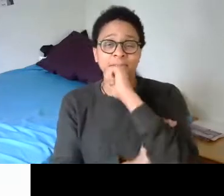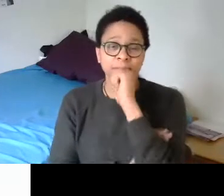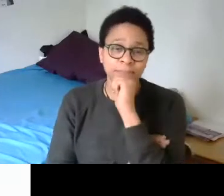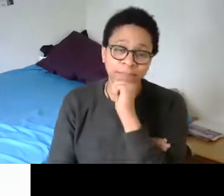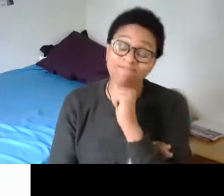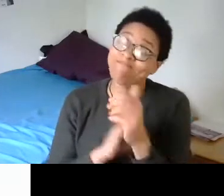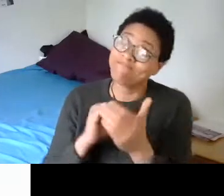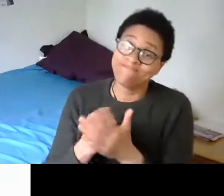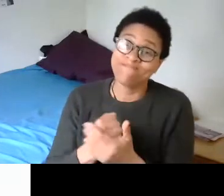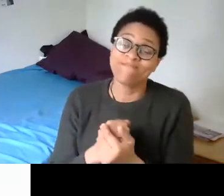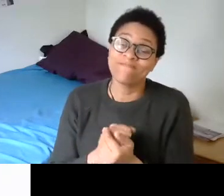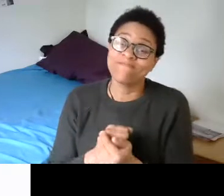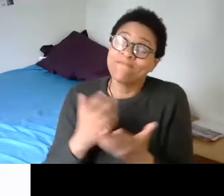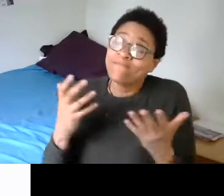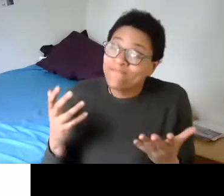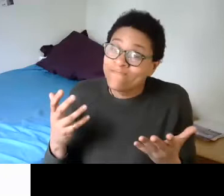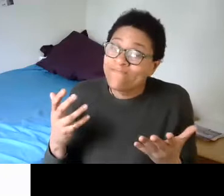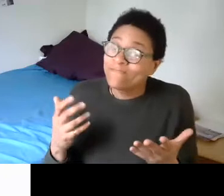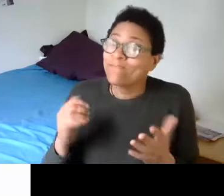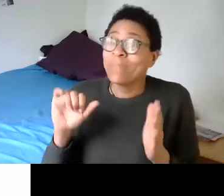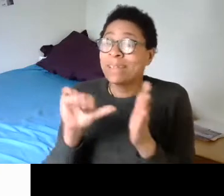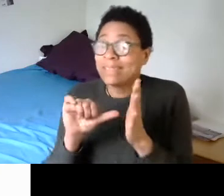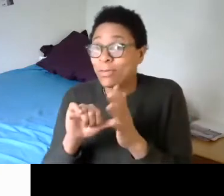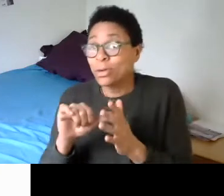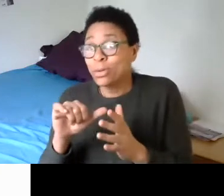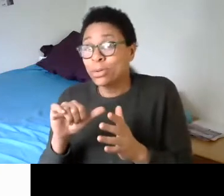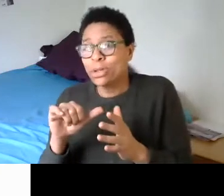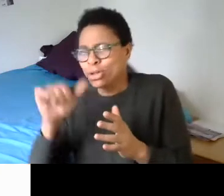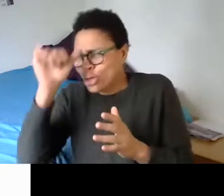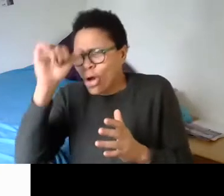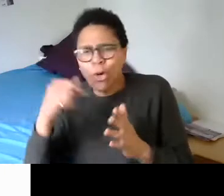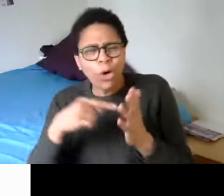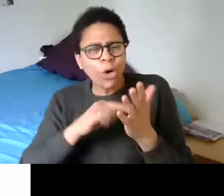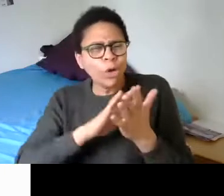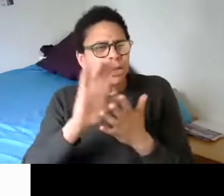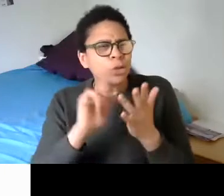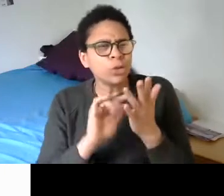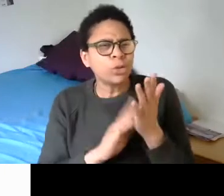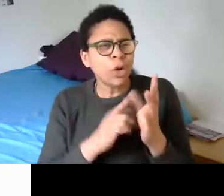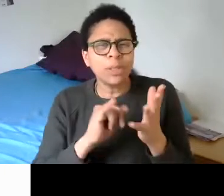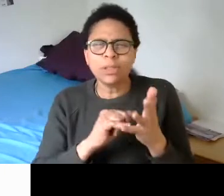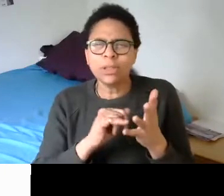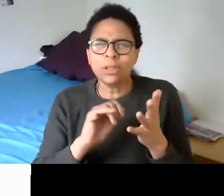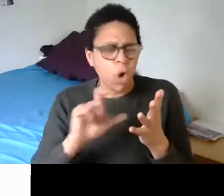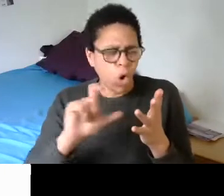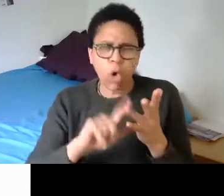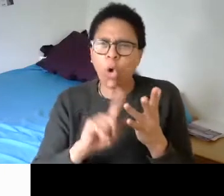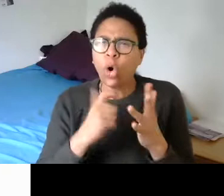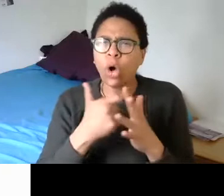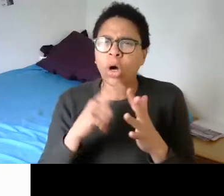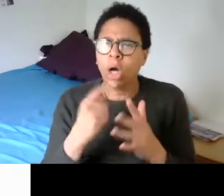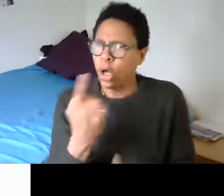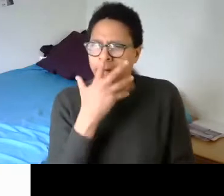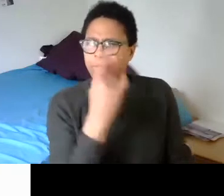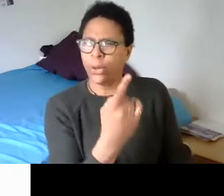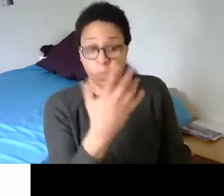Unfortunately, without more provenance details, it's very difficult to trace exactly who this Thomas Cook was. Using the accession registers at Wellcome, I